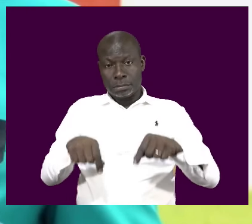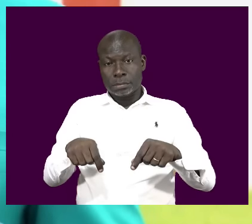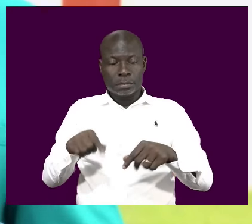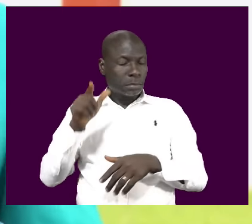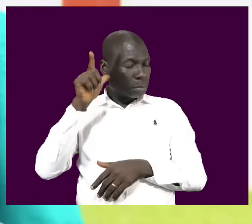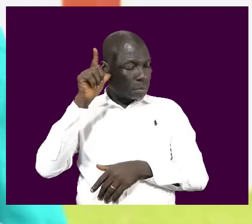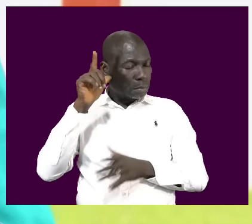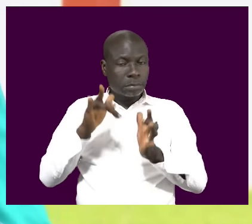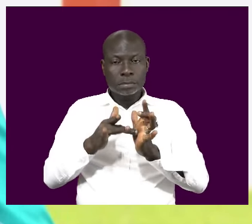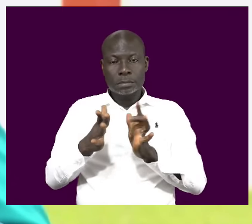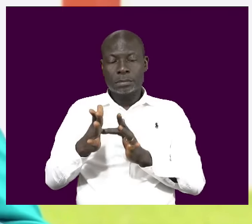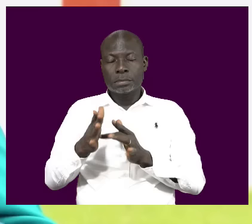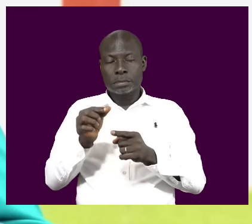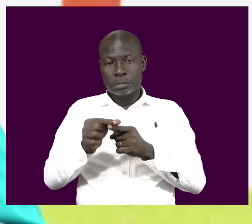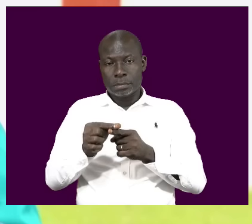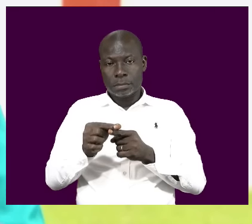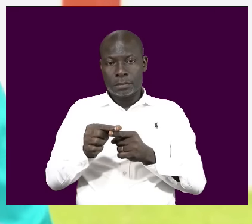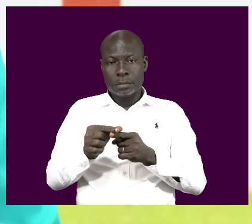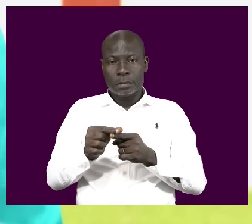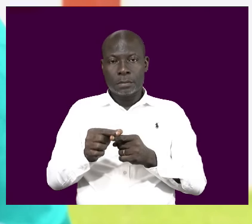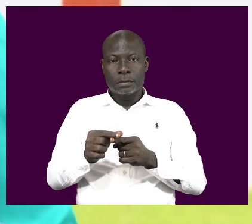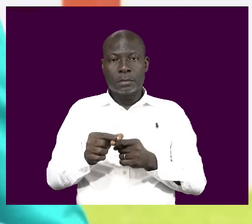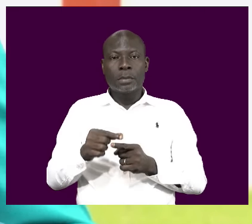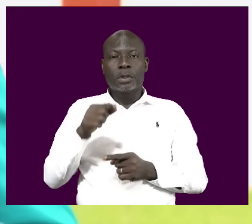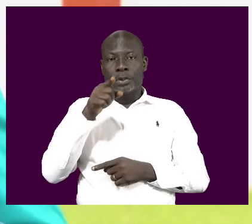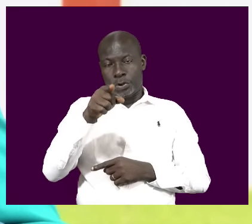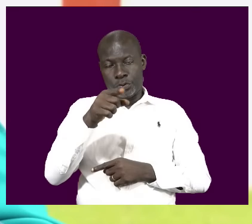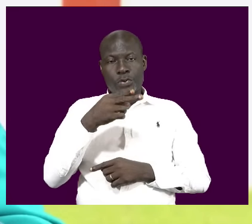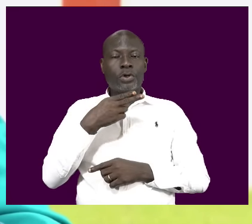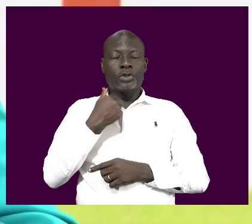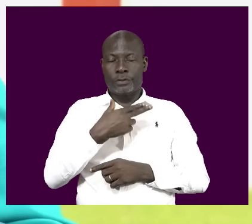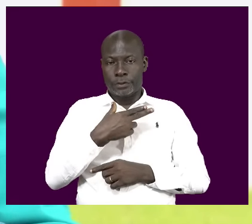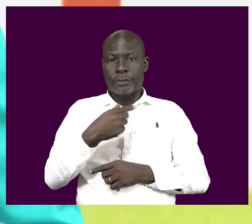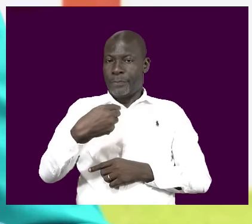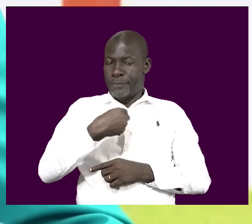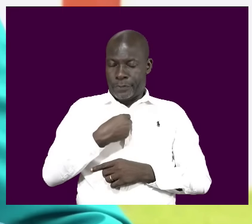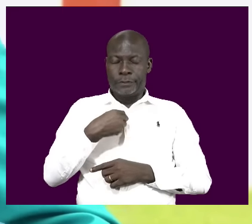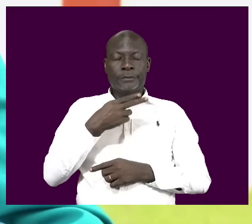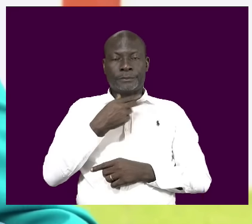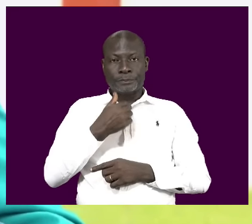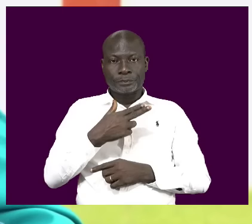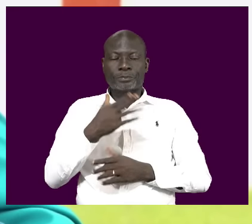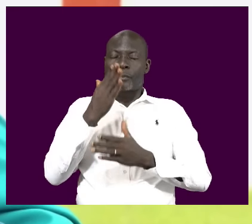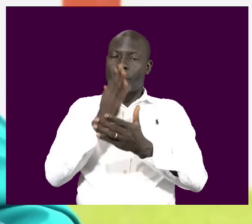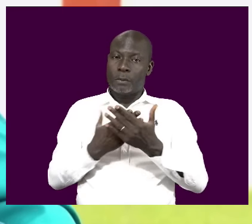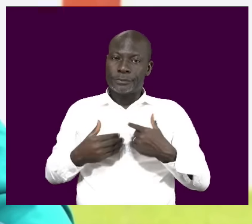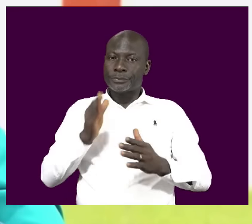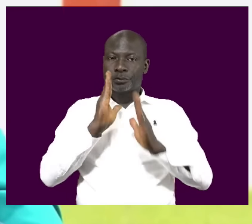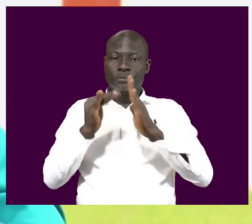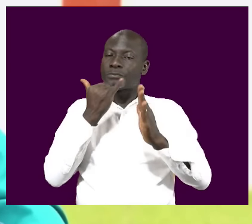Kristo asam. Sa me yo sofo a me kanya mesam. Na obi eka me ho ensam